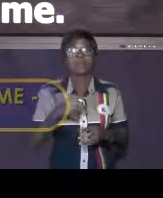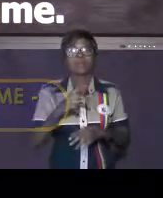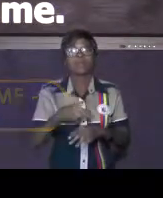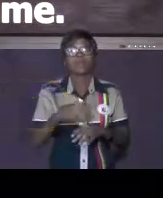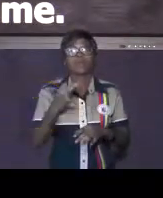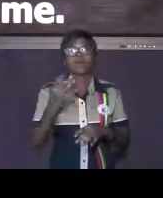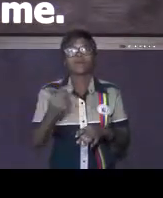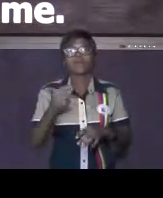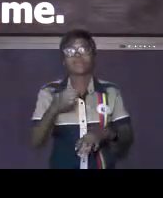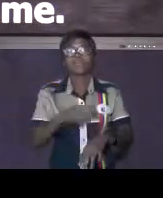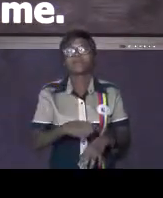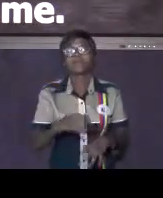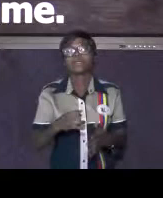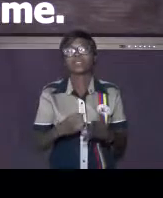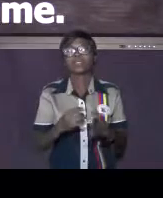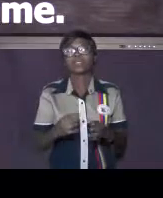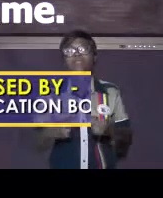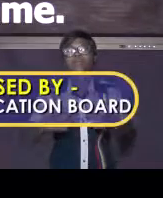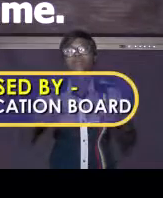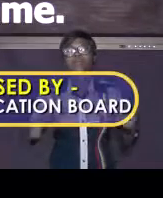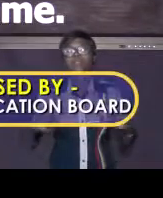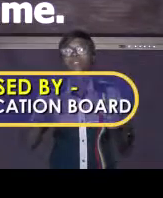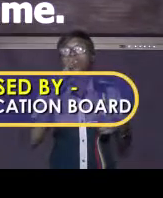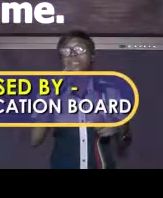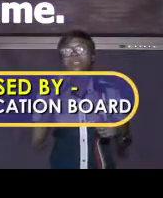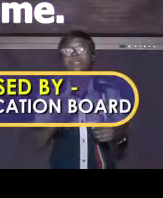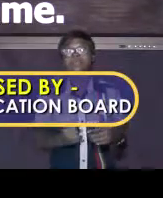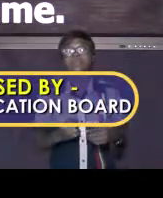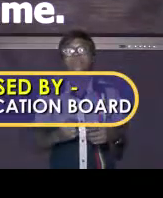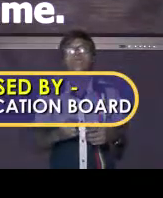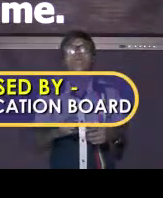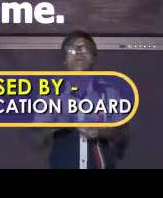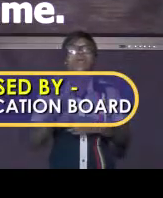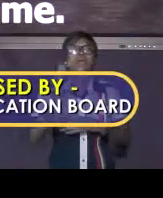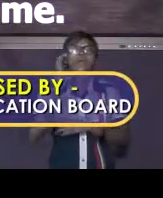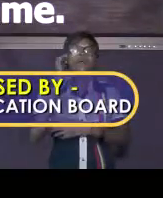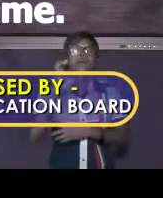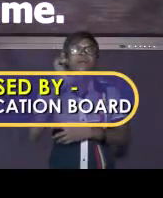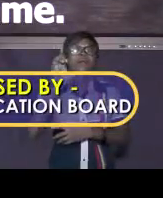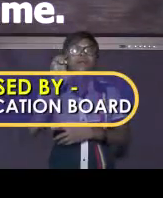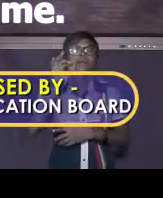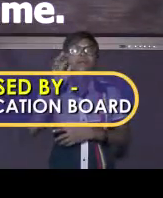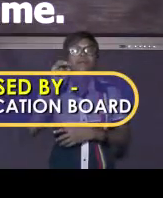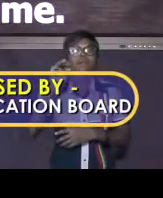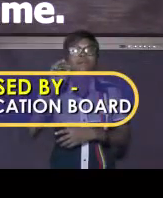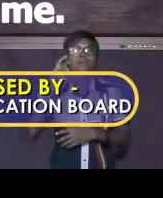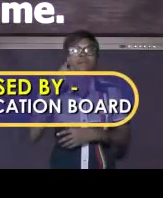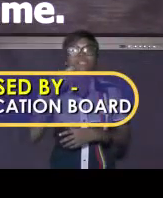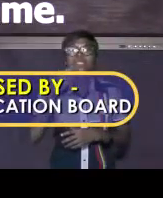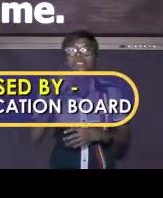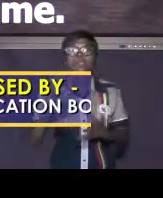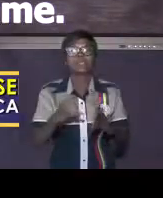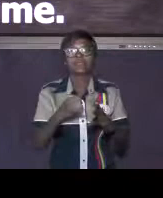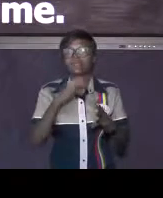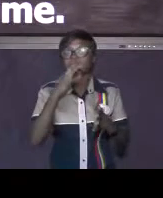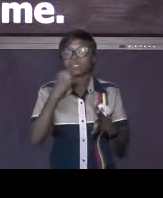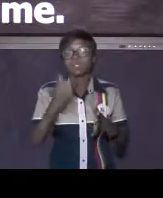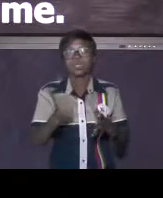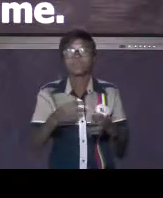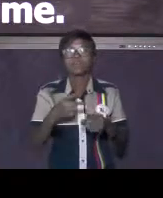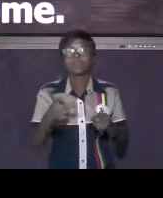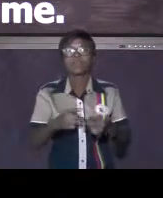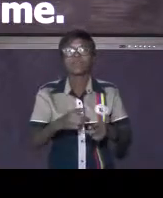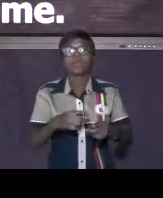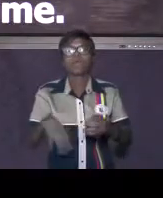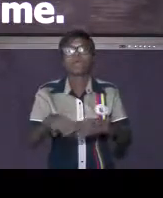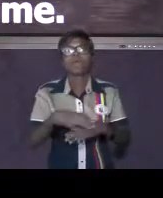Then the opposite of it is the climate. That's the atmospheric condition of a place over a long